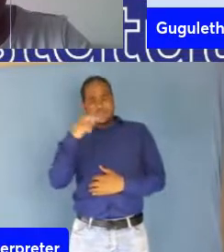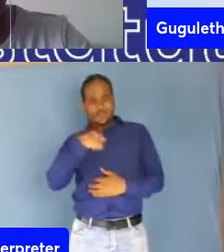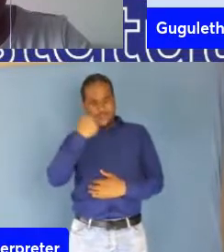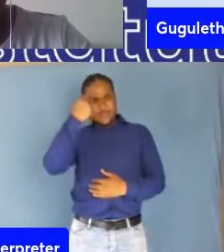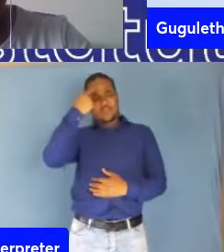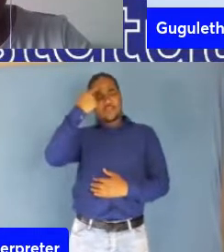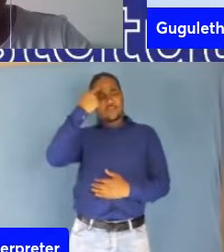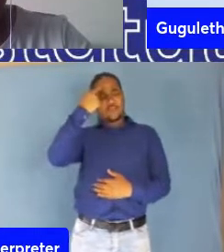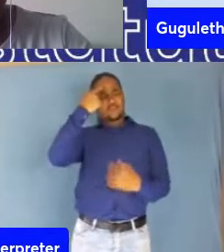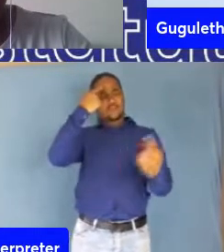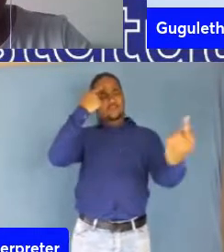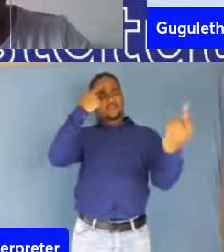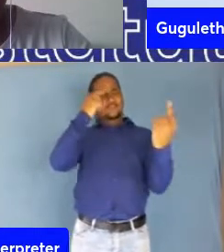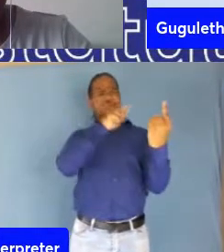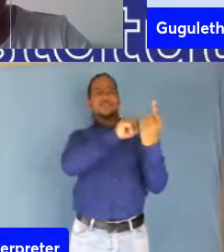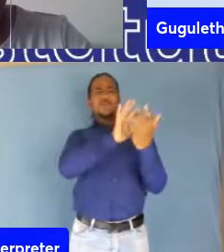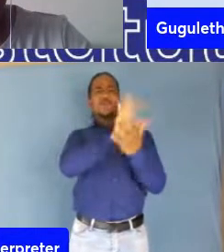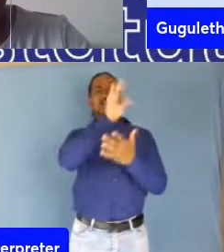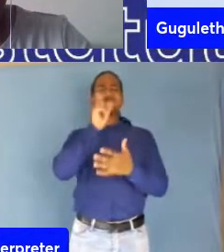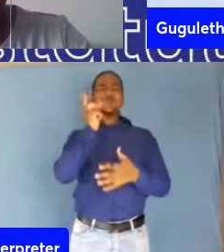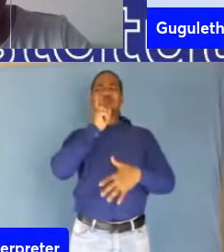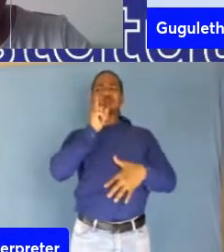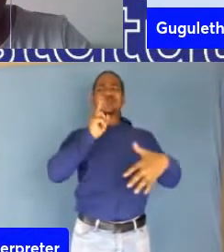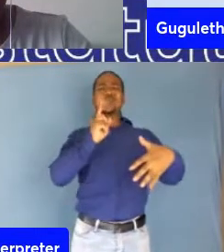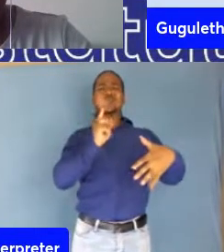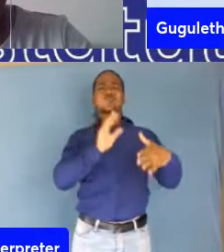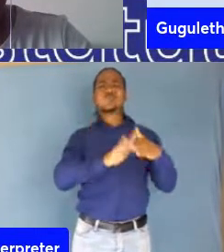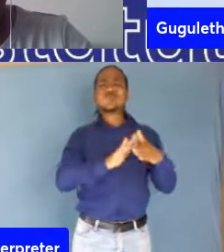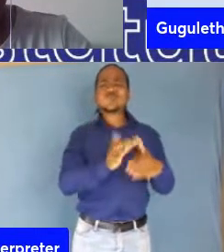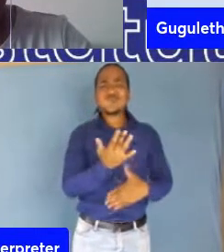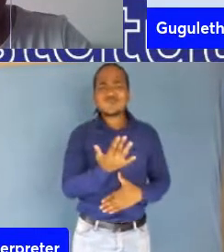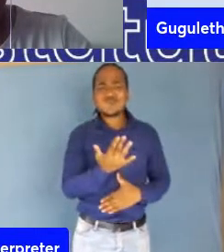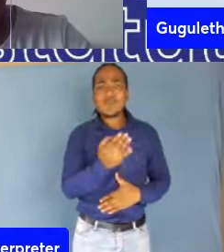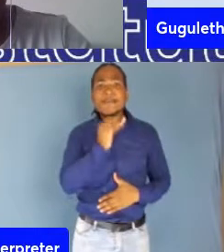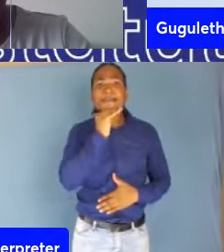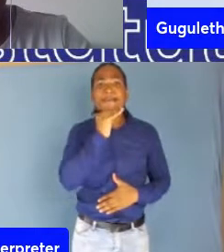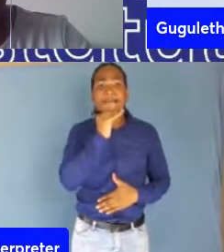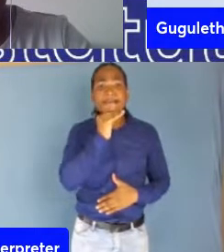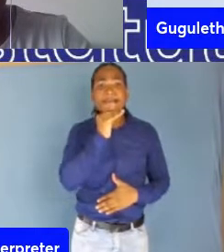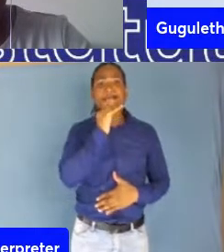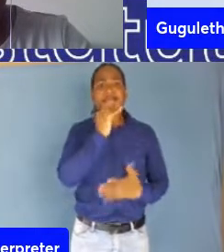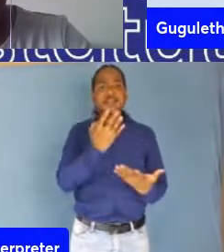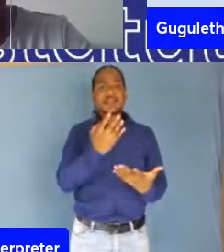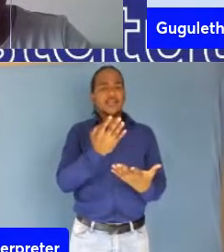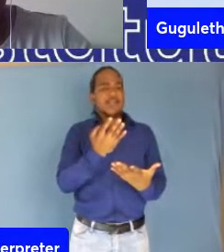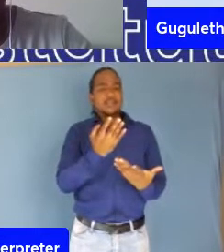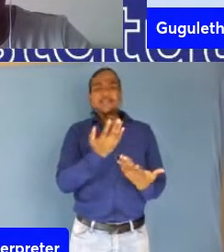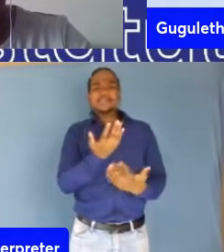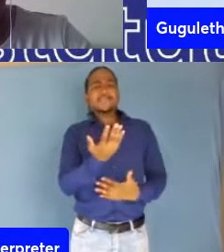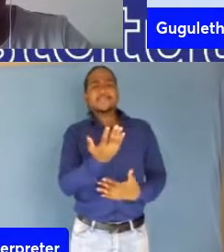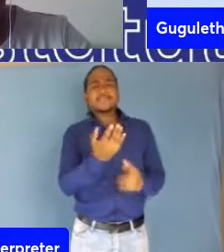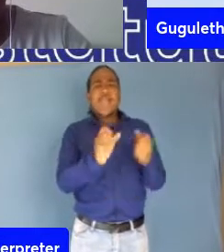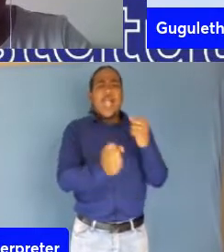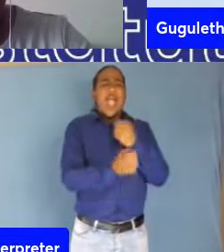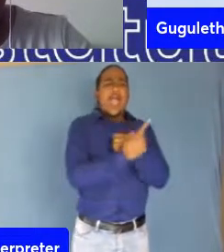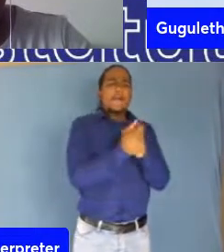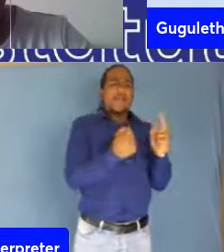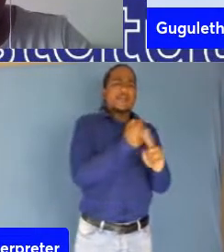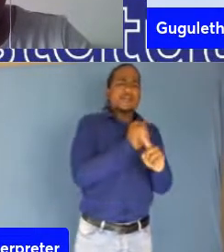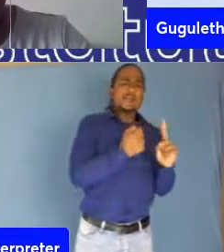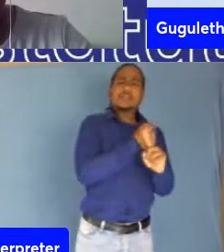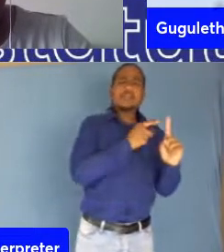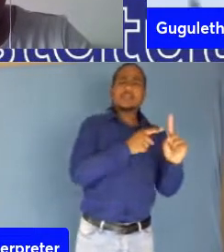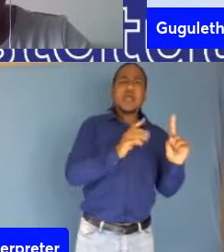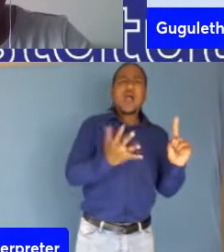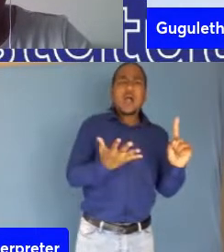is pregnant is sort of what violation happened or who violated this 14-year-old,